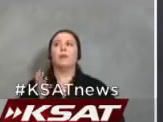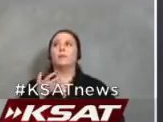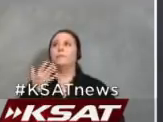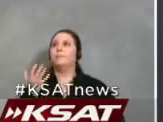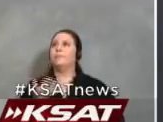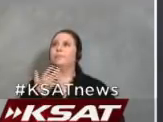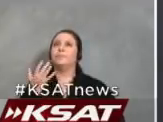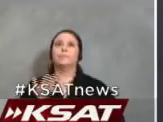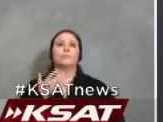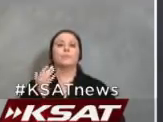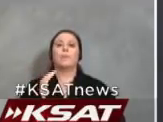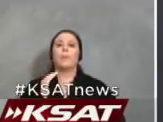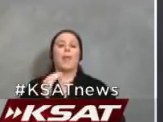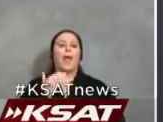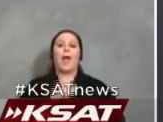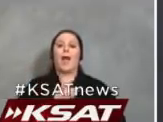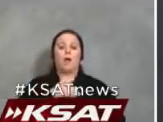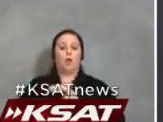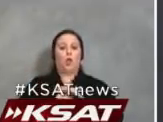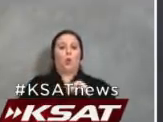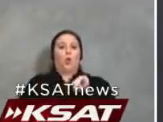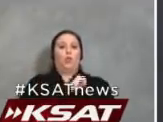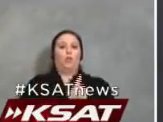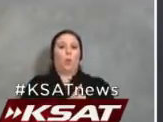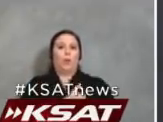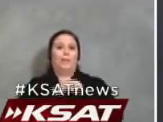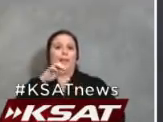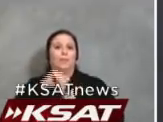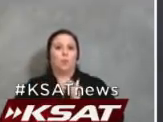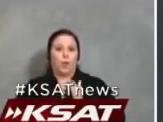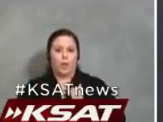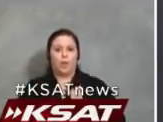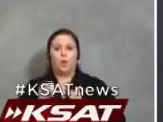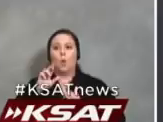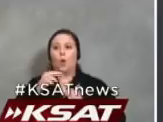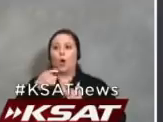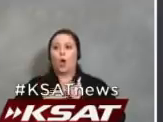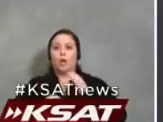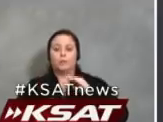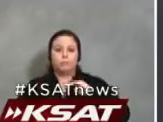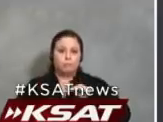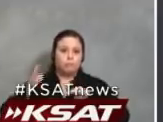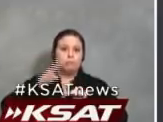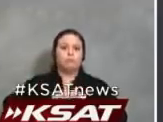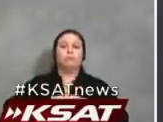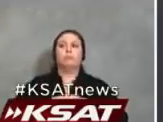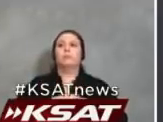if it takes away our local authority, if it adds cost to us,